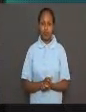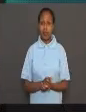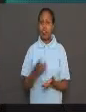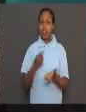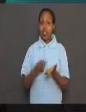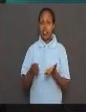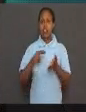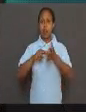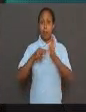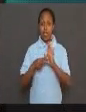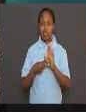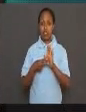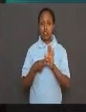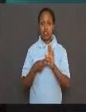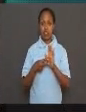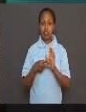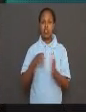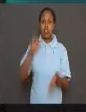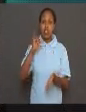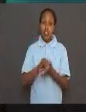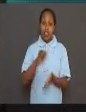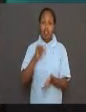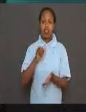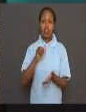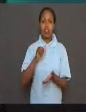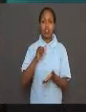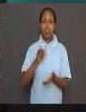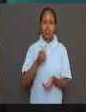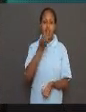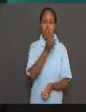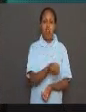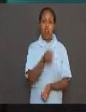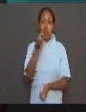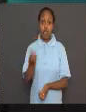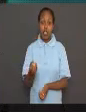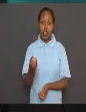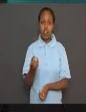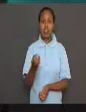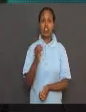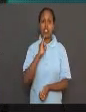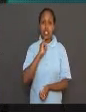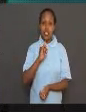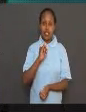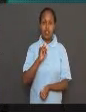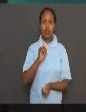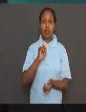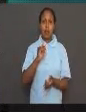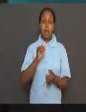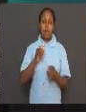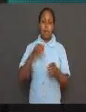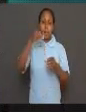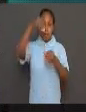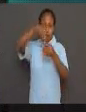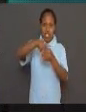This means that when an object is placed